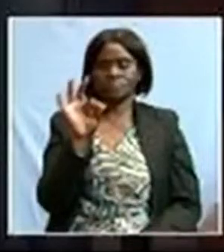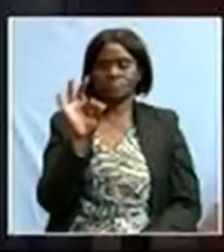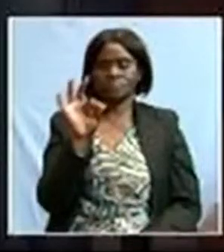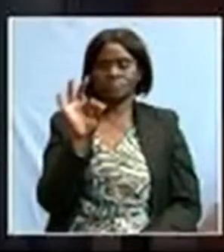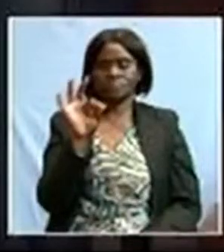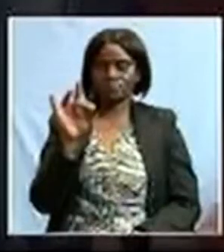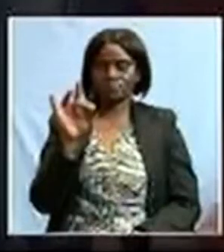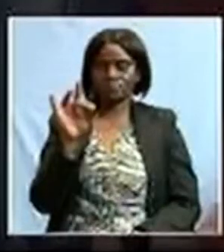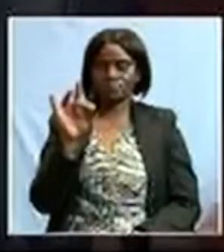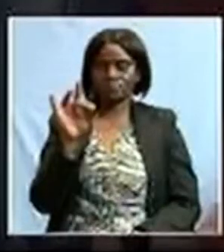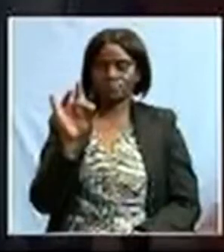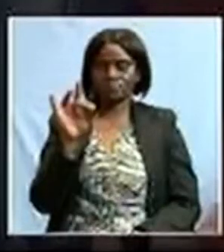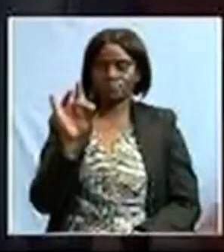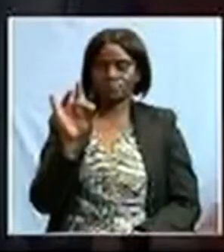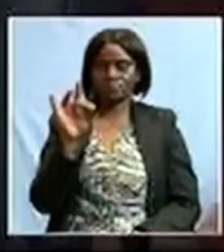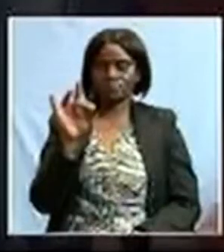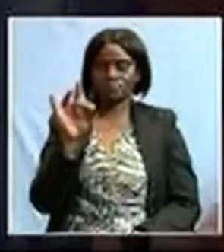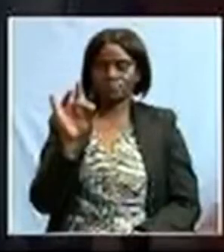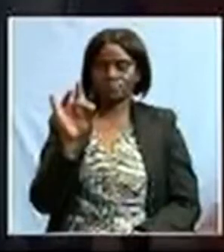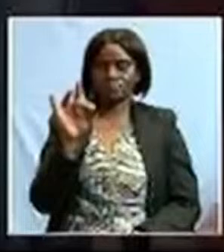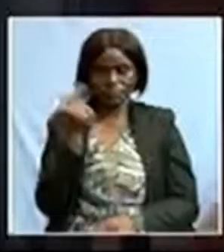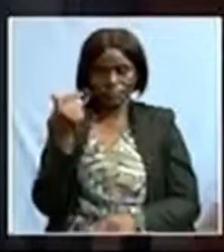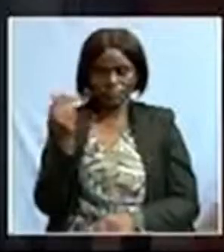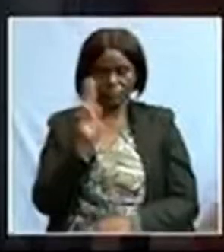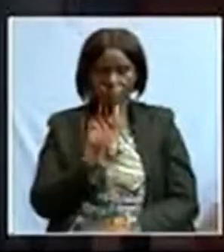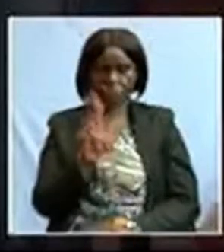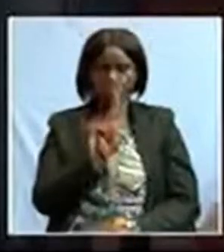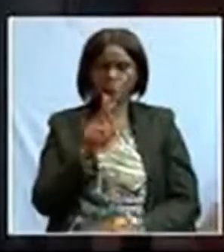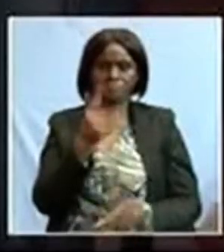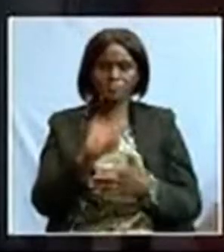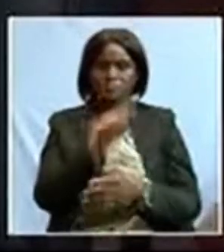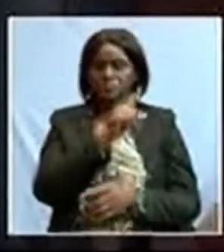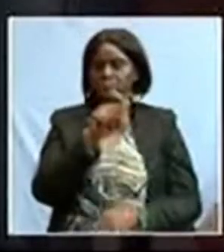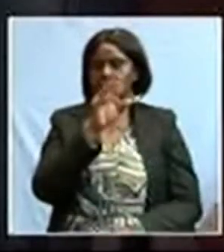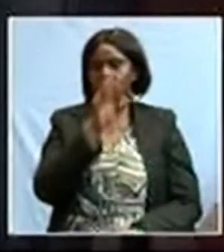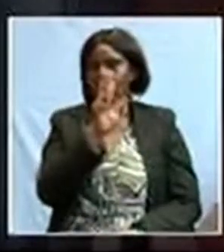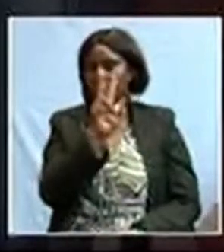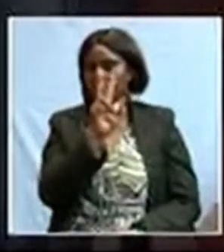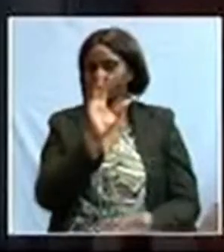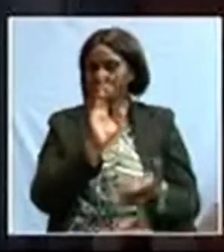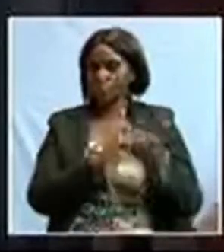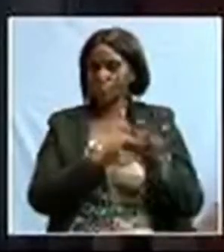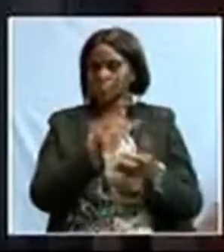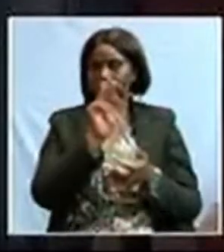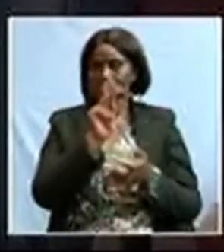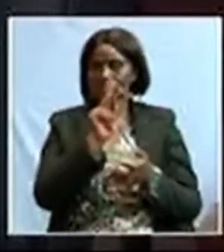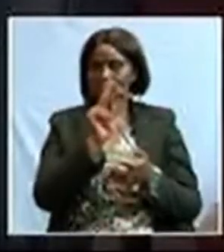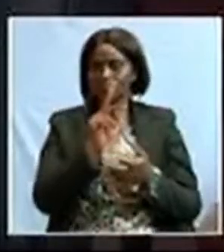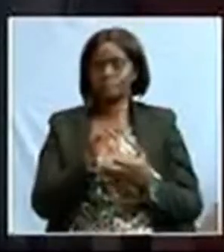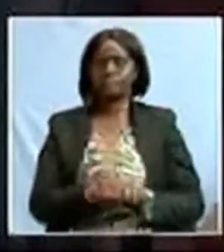3,498,486 kwacha, they only utilized 162,000 kwacha,